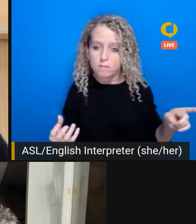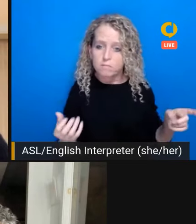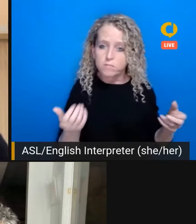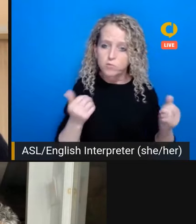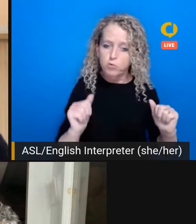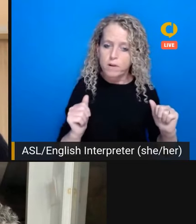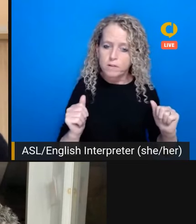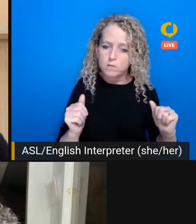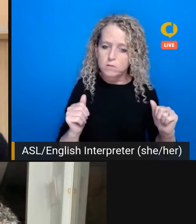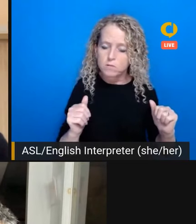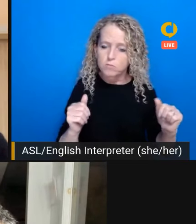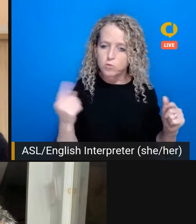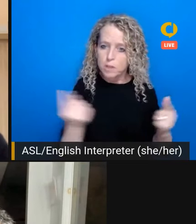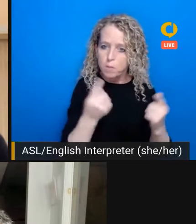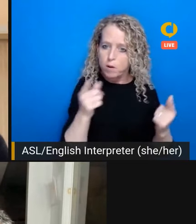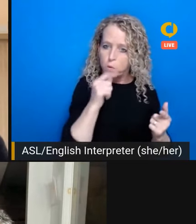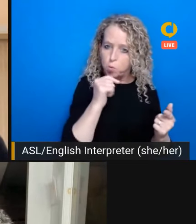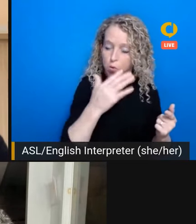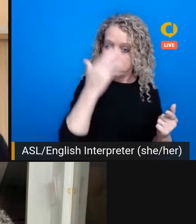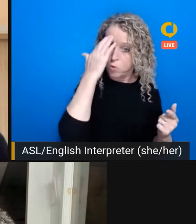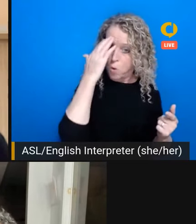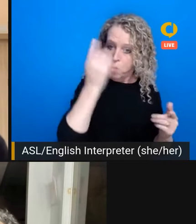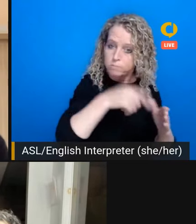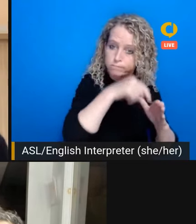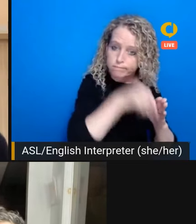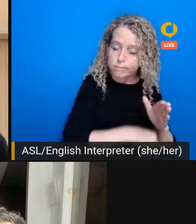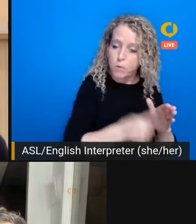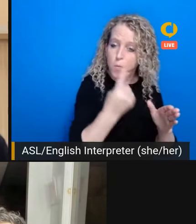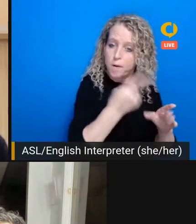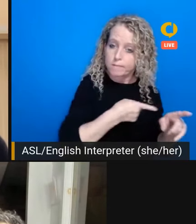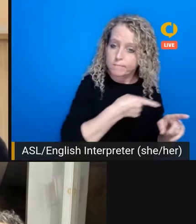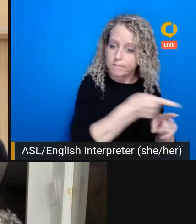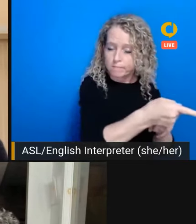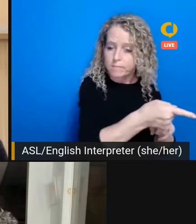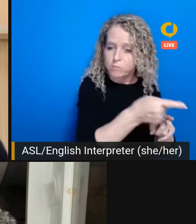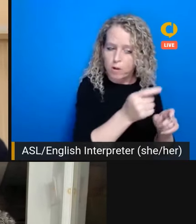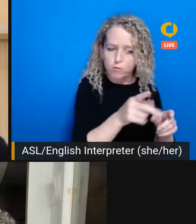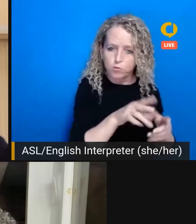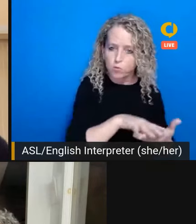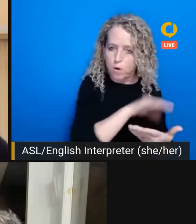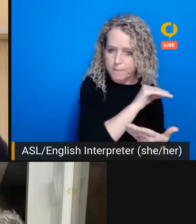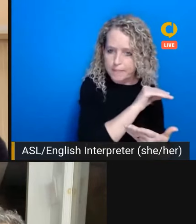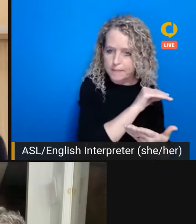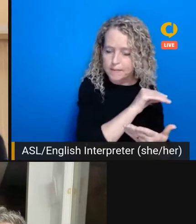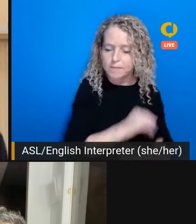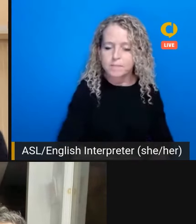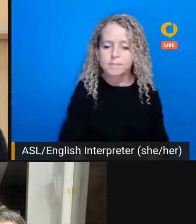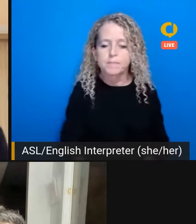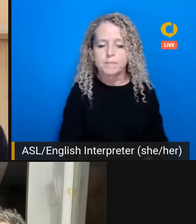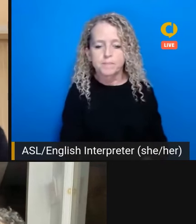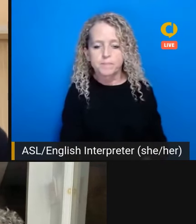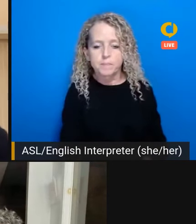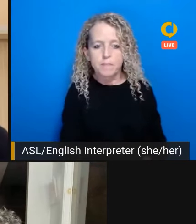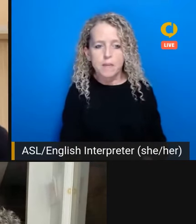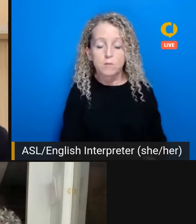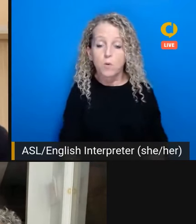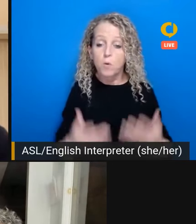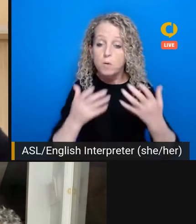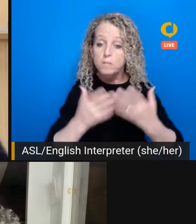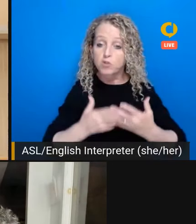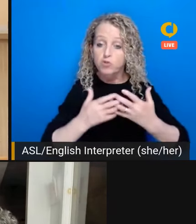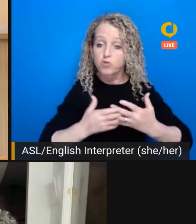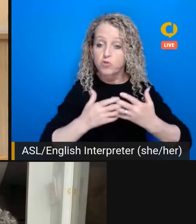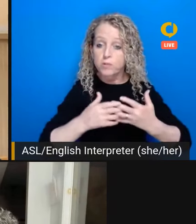of a learned individual in a domain area, and the machine learning, it does has a networked model